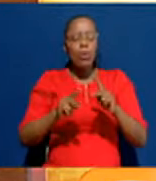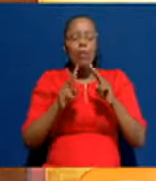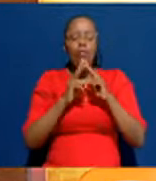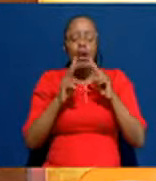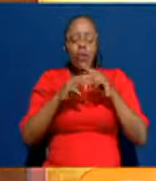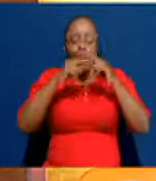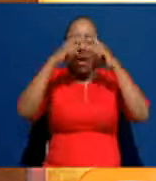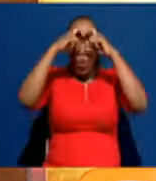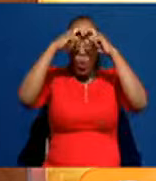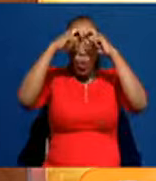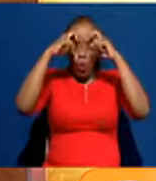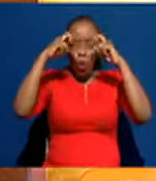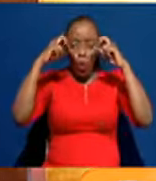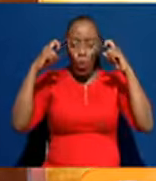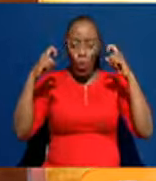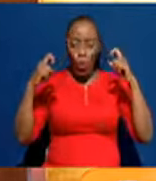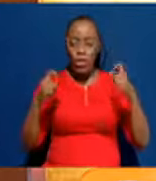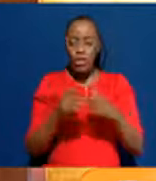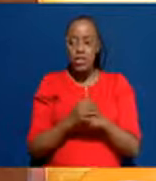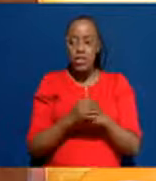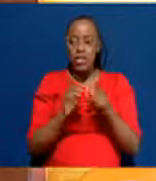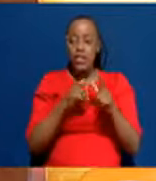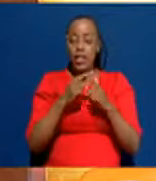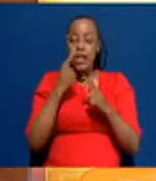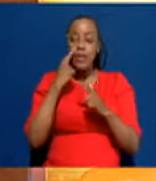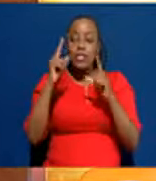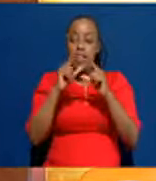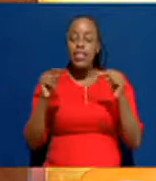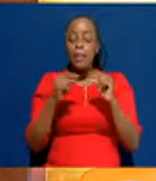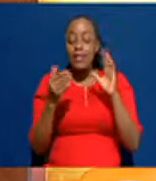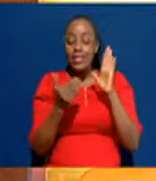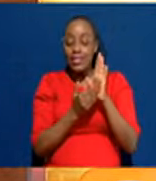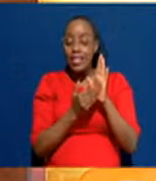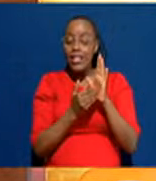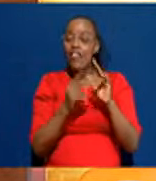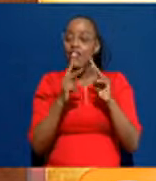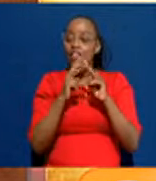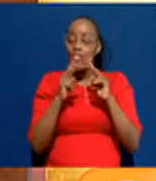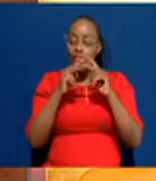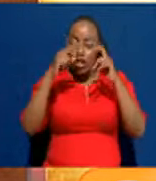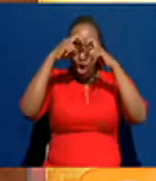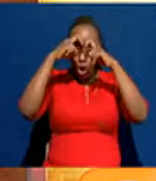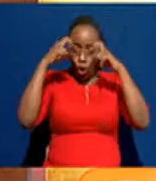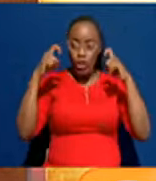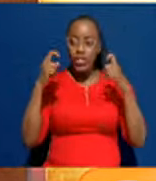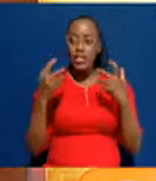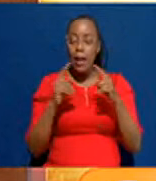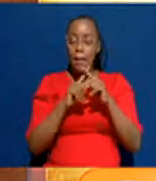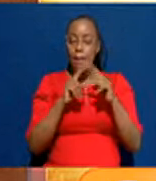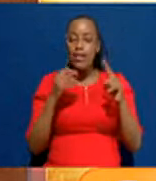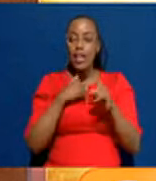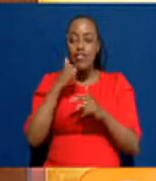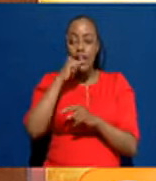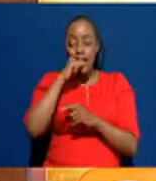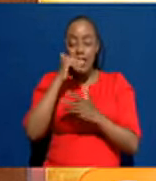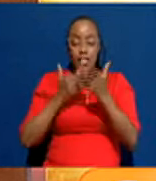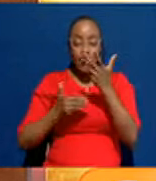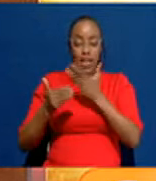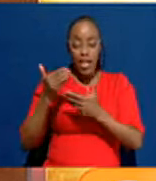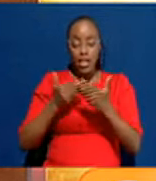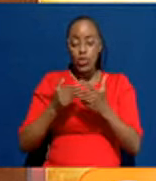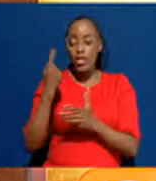Yeah? Nilifil kwa kiatu. Nimeona message hapo. It was very hot, but we had a very nice time